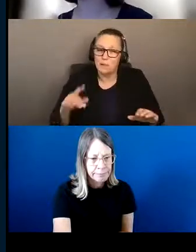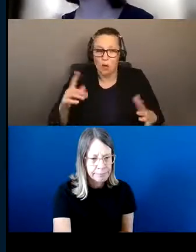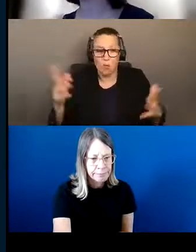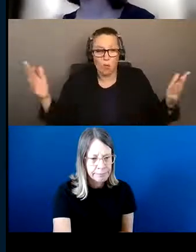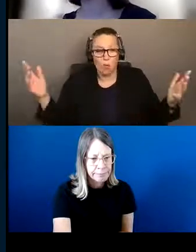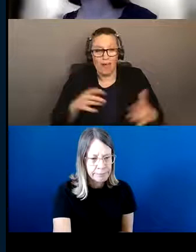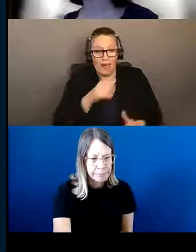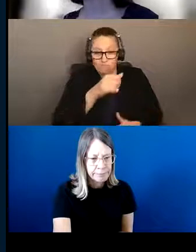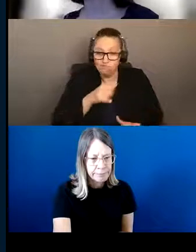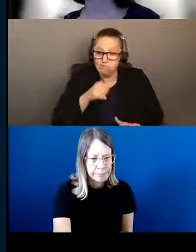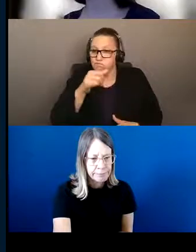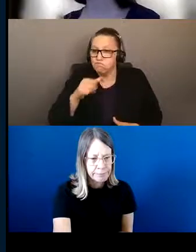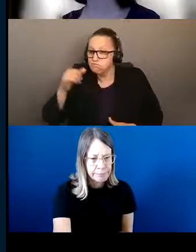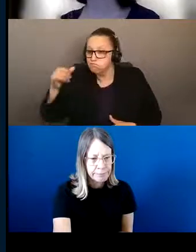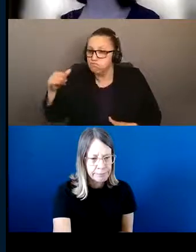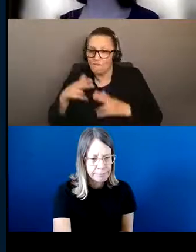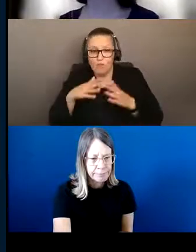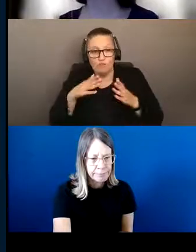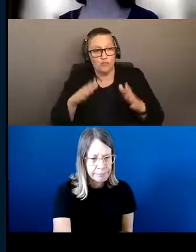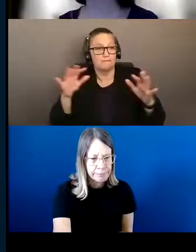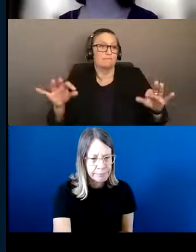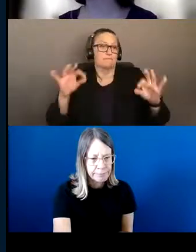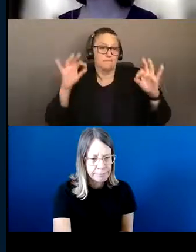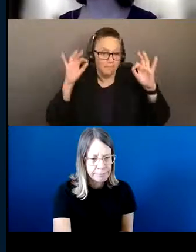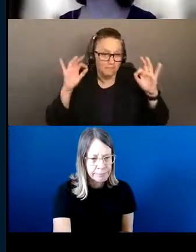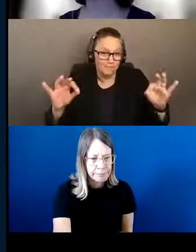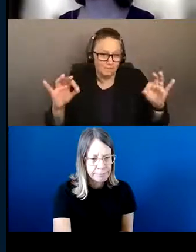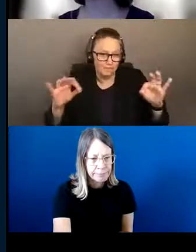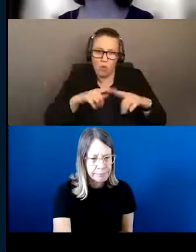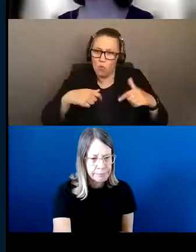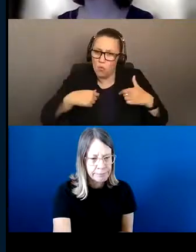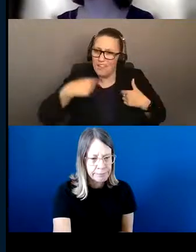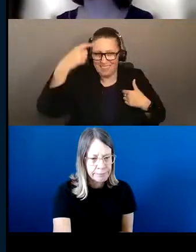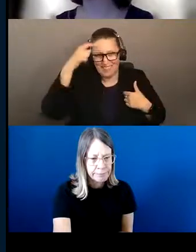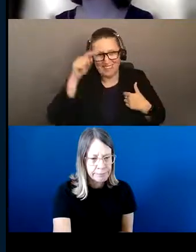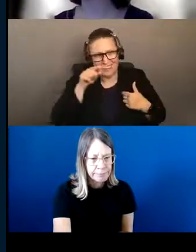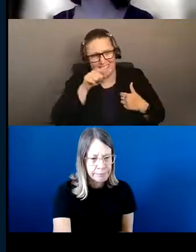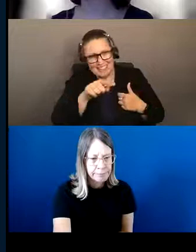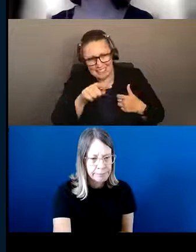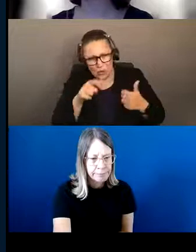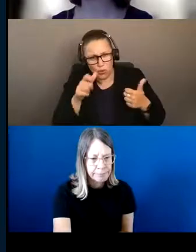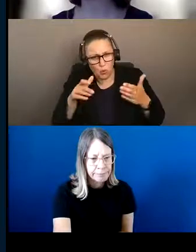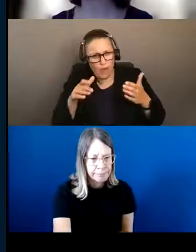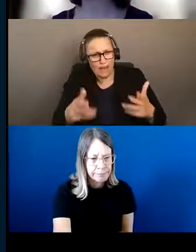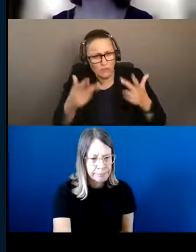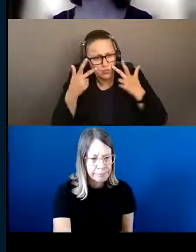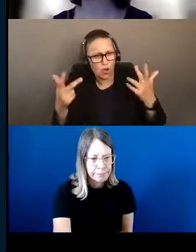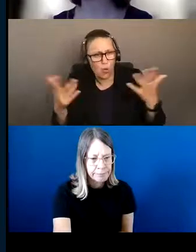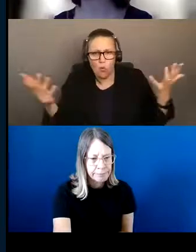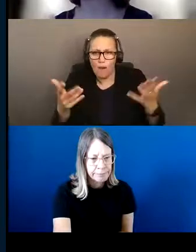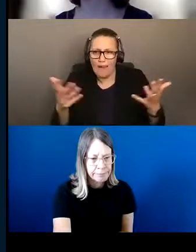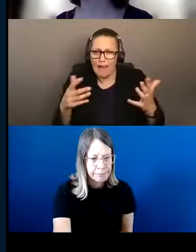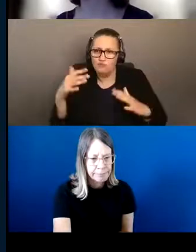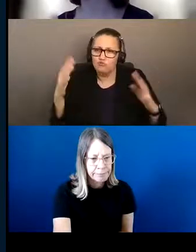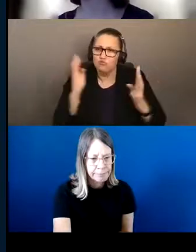spot on. As such, we think that the model was probably used by council staff as an aid for routing traffic, or perhaps as a general reminder